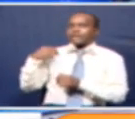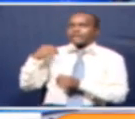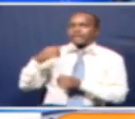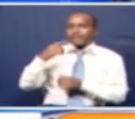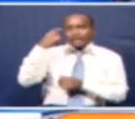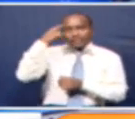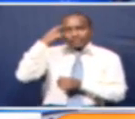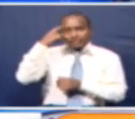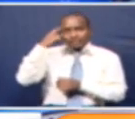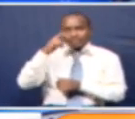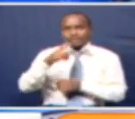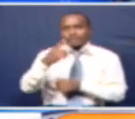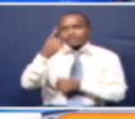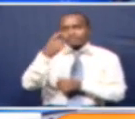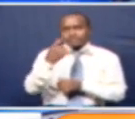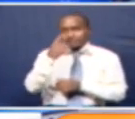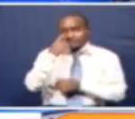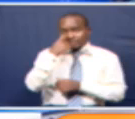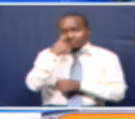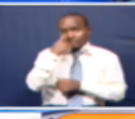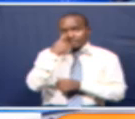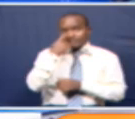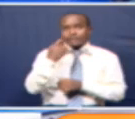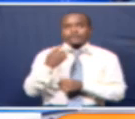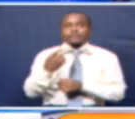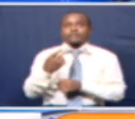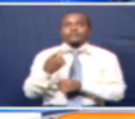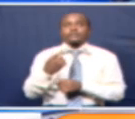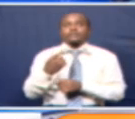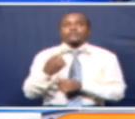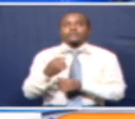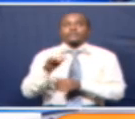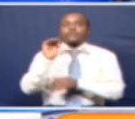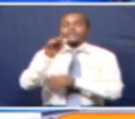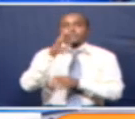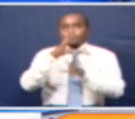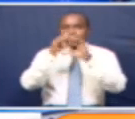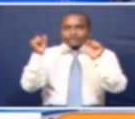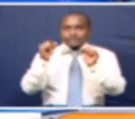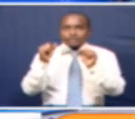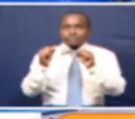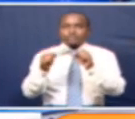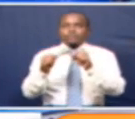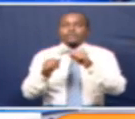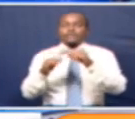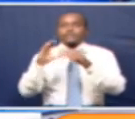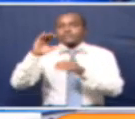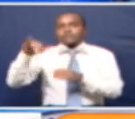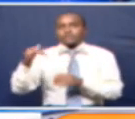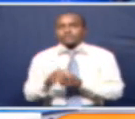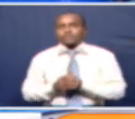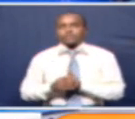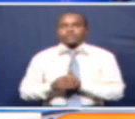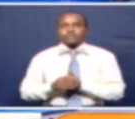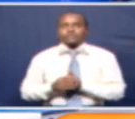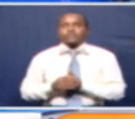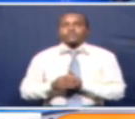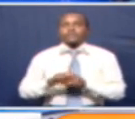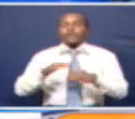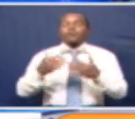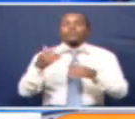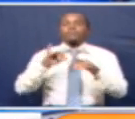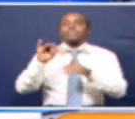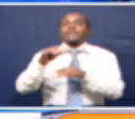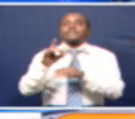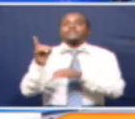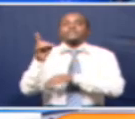that you asked me is good if you put it to the president, the Supreme Court, and the Chief Justice. Okay. How come that day your